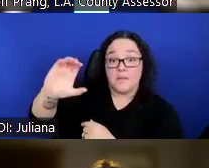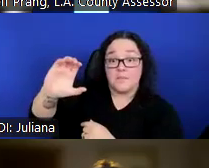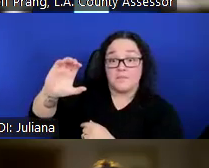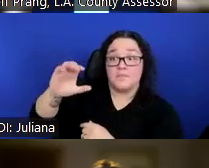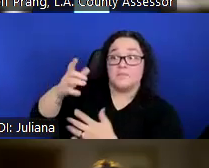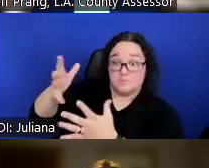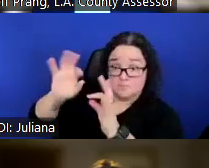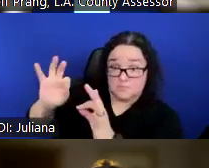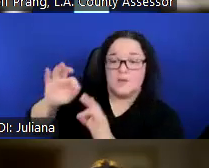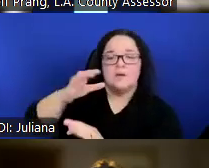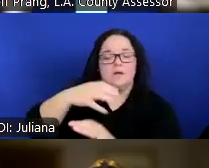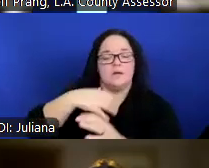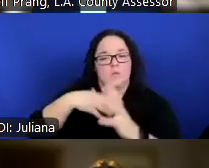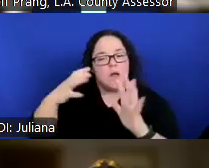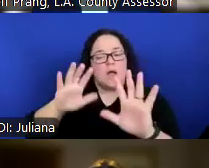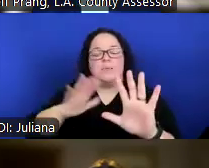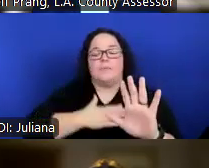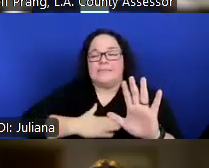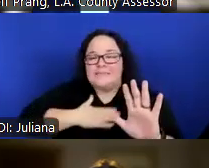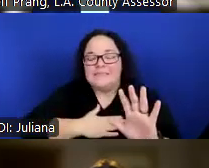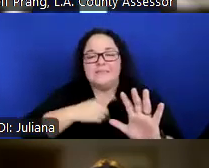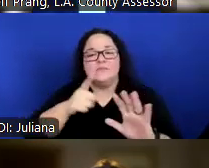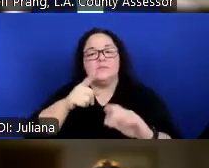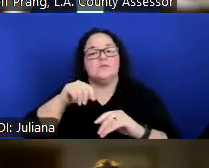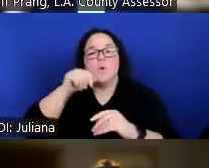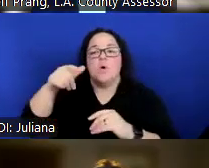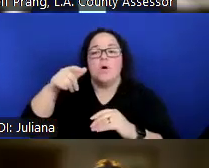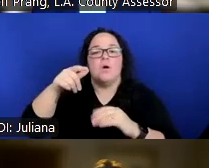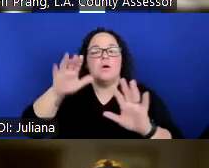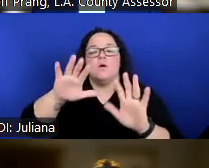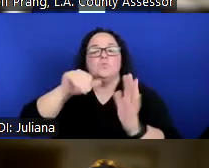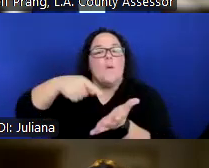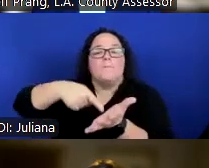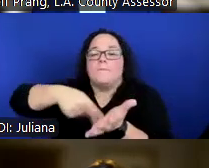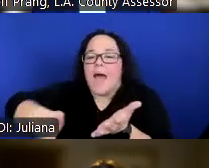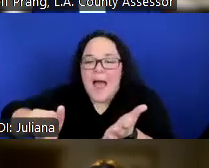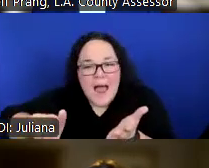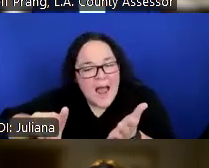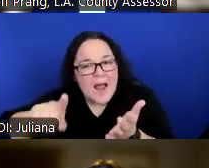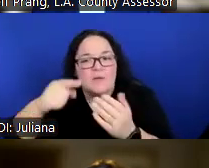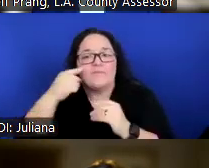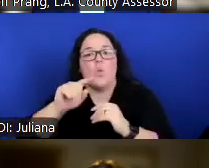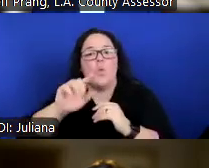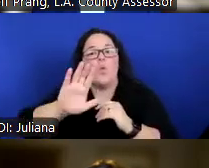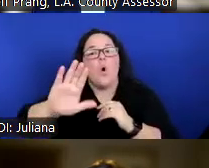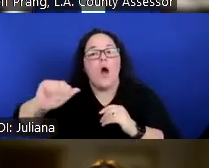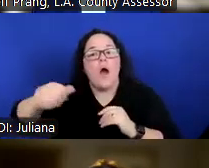bill. Once you file your claim, that also serves as a formal request for a property tax